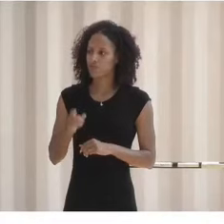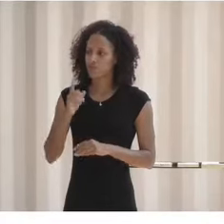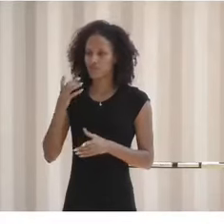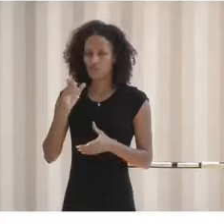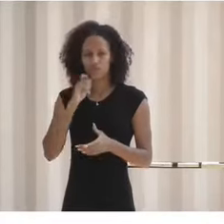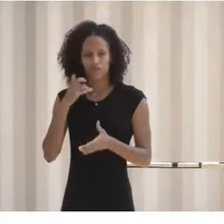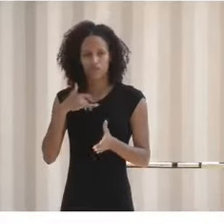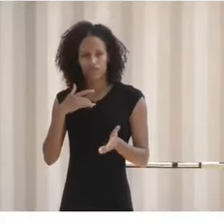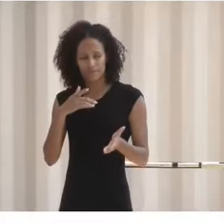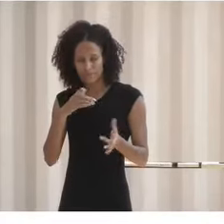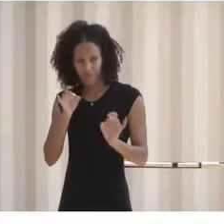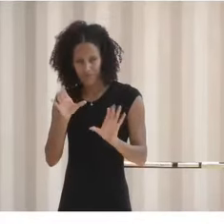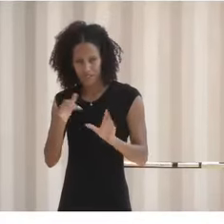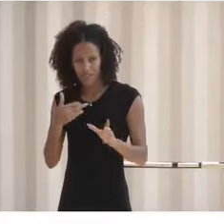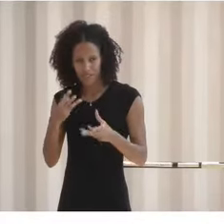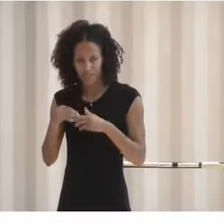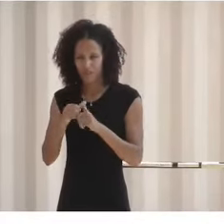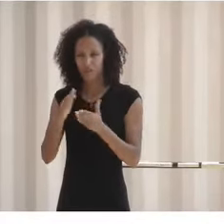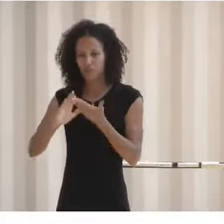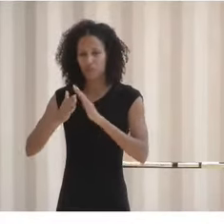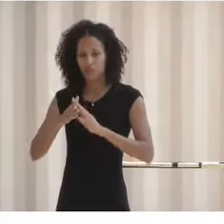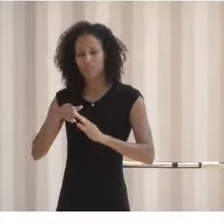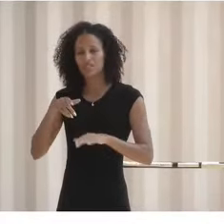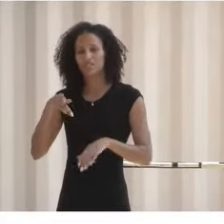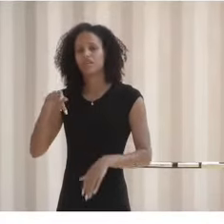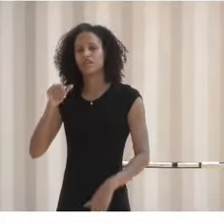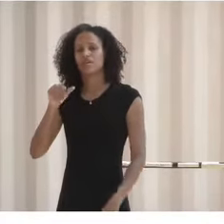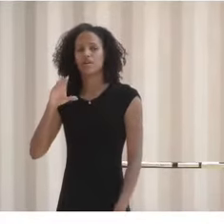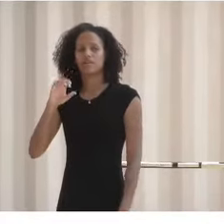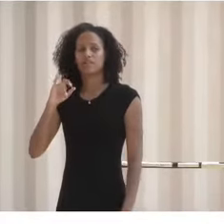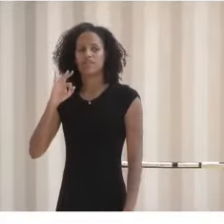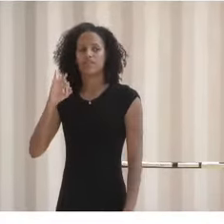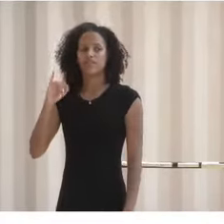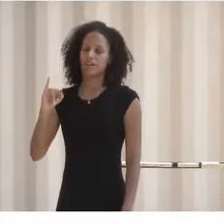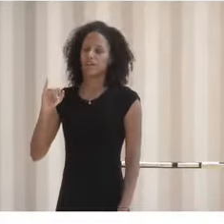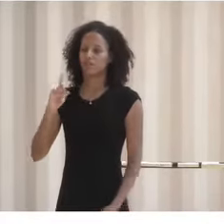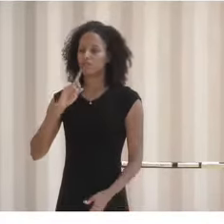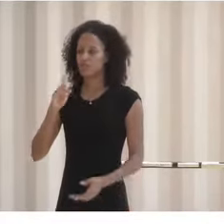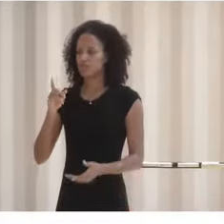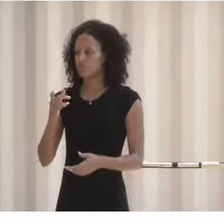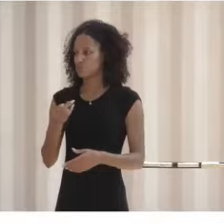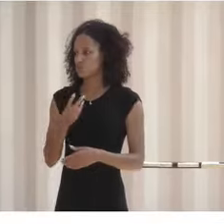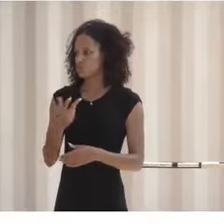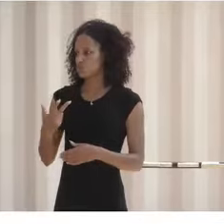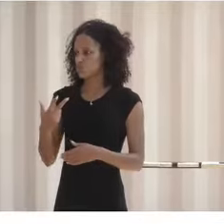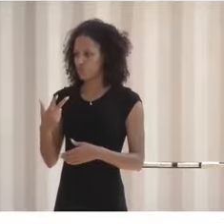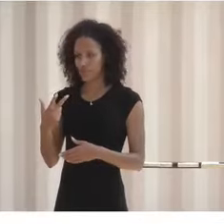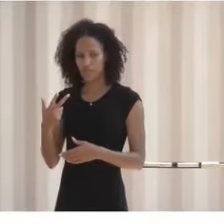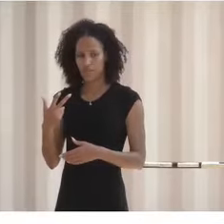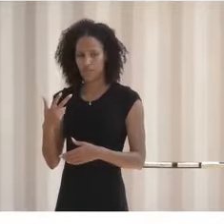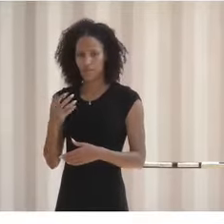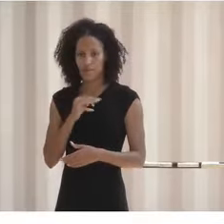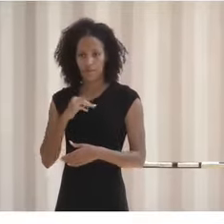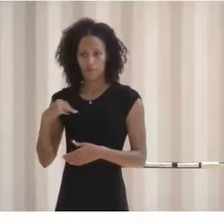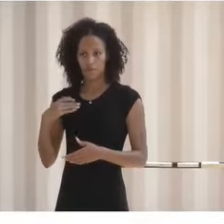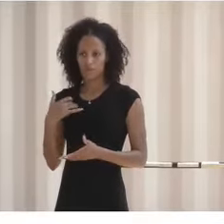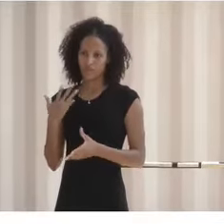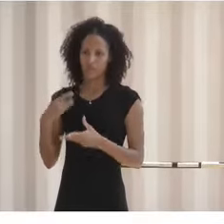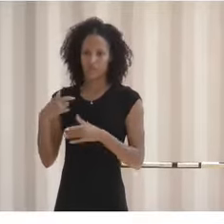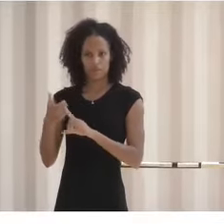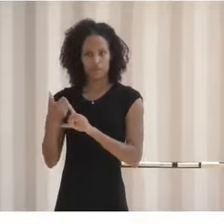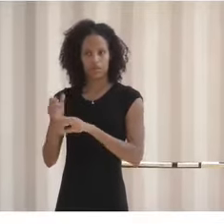and in the Pacific, there is two to three women are being abused, double the global